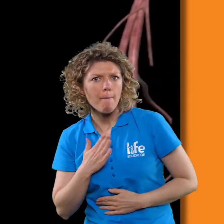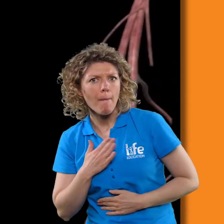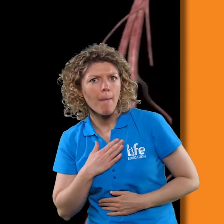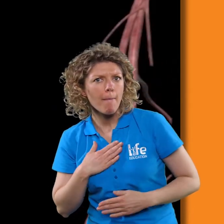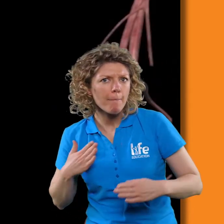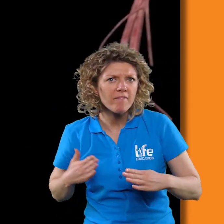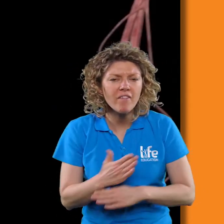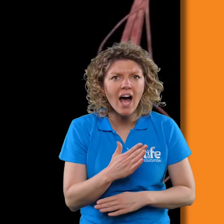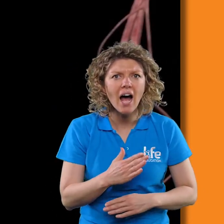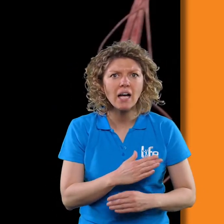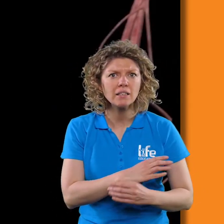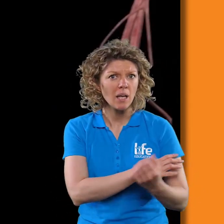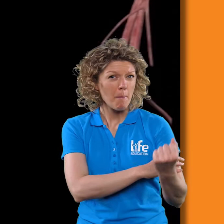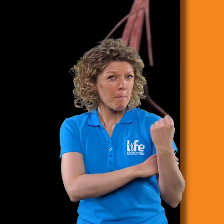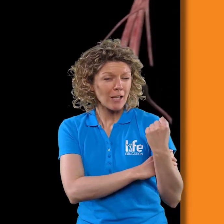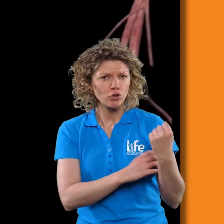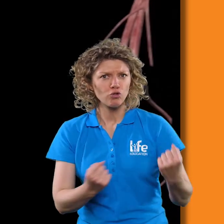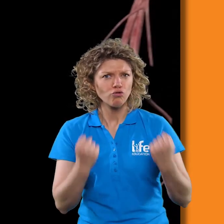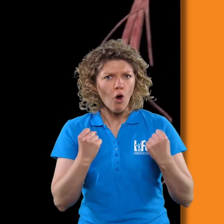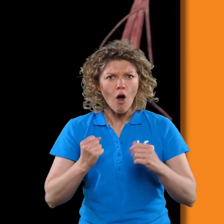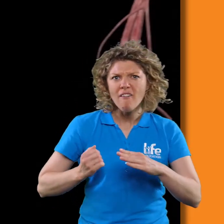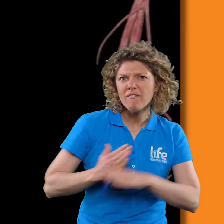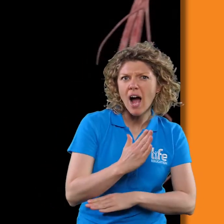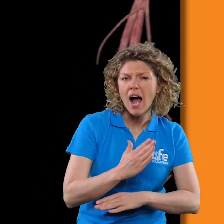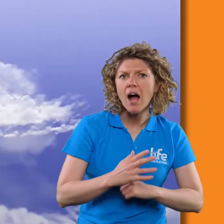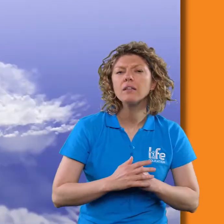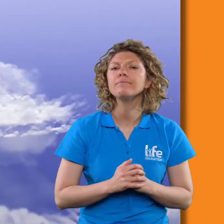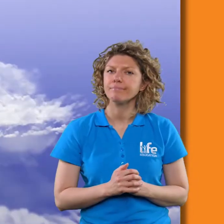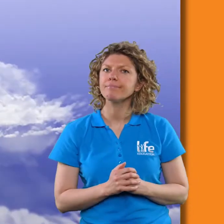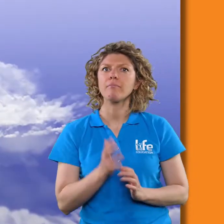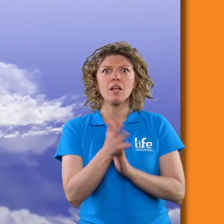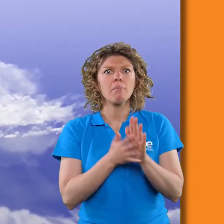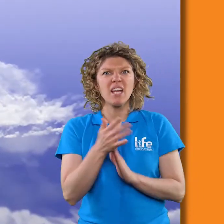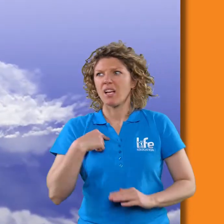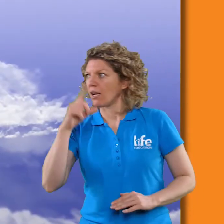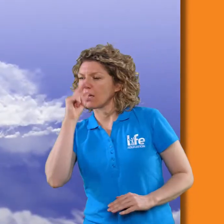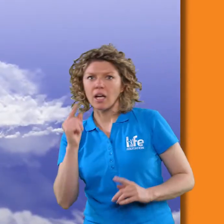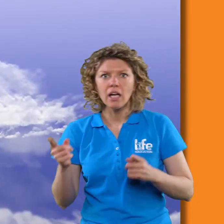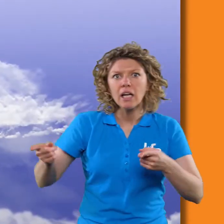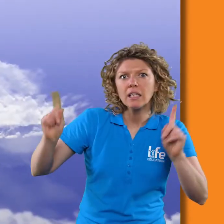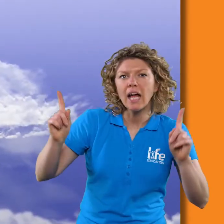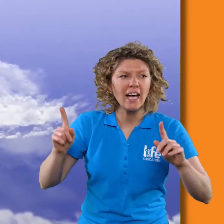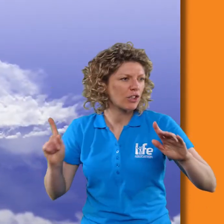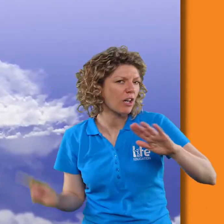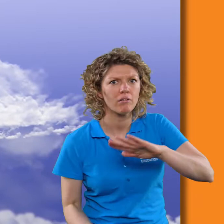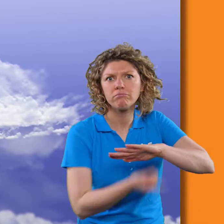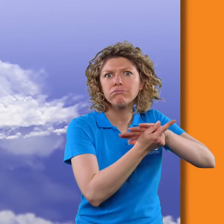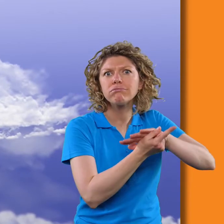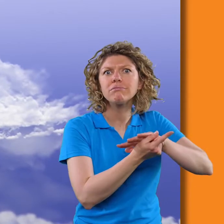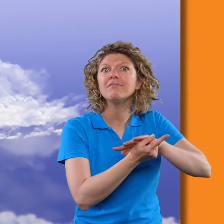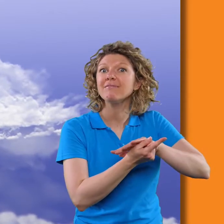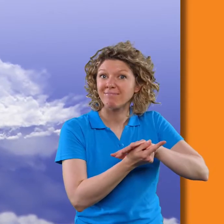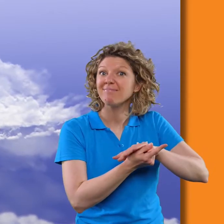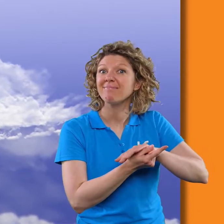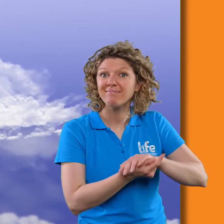work harder and better. That means we have a better chance of getting away from whatever is coming after us.